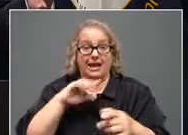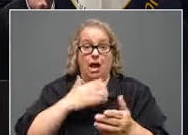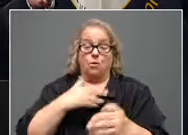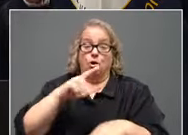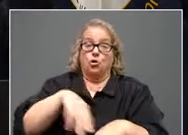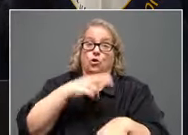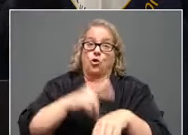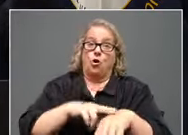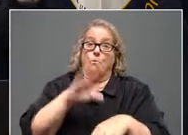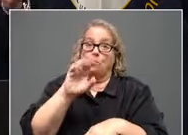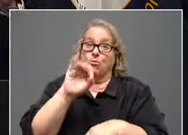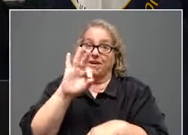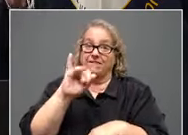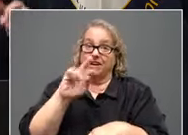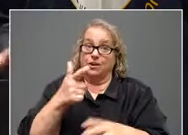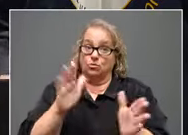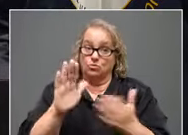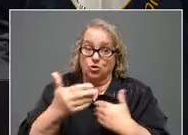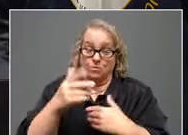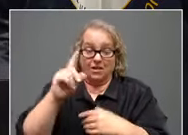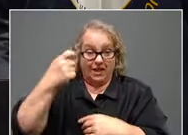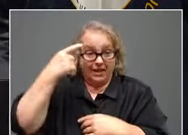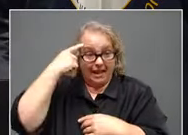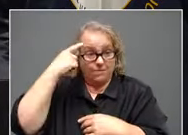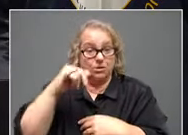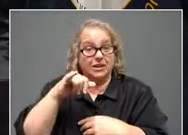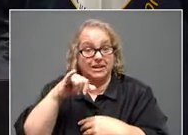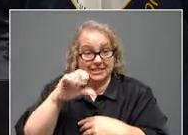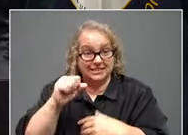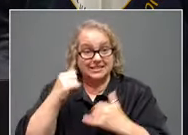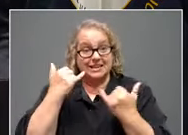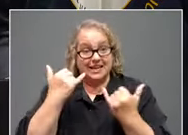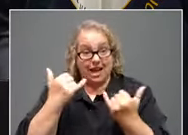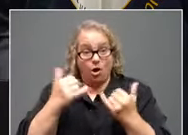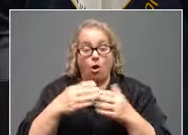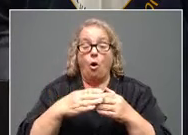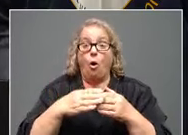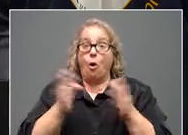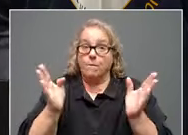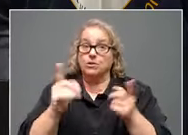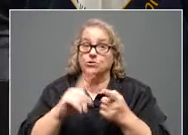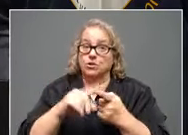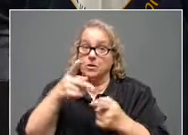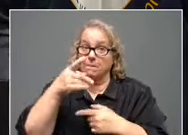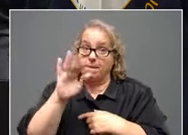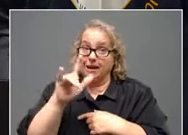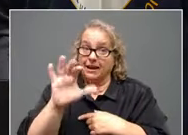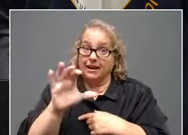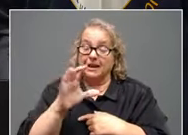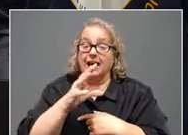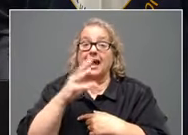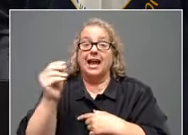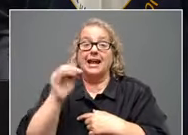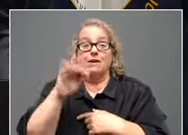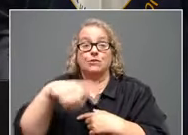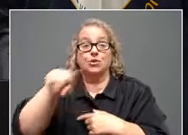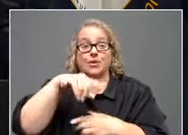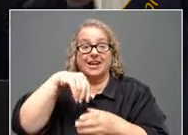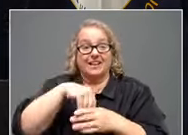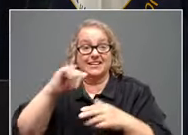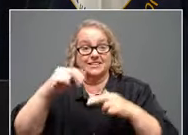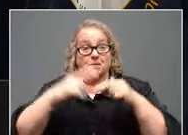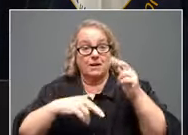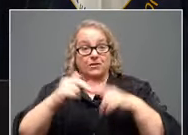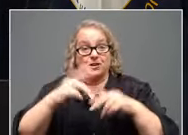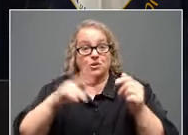room. Capitol is now open to the public, and if you are in this building, you're going to notice